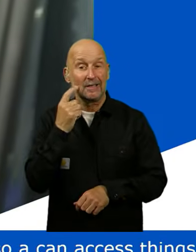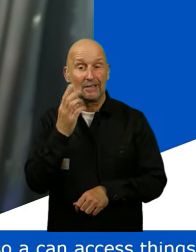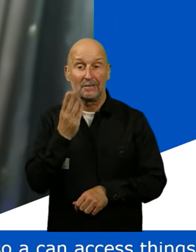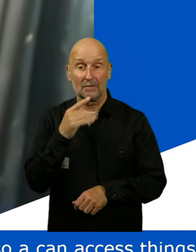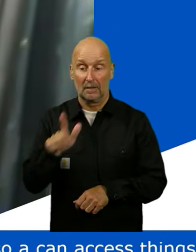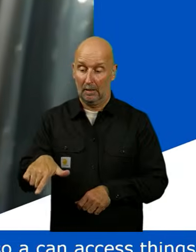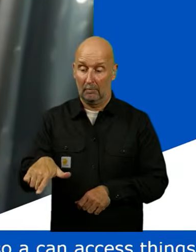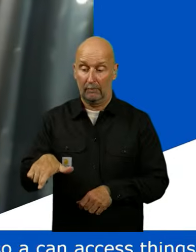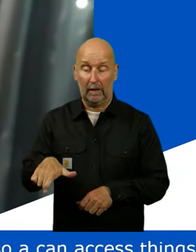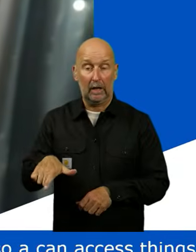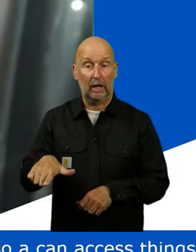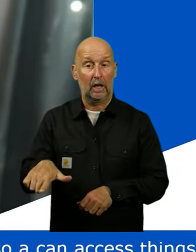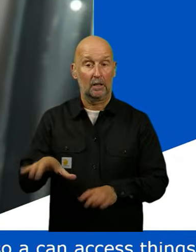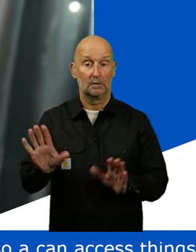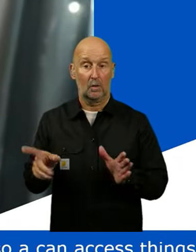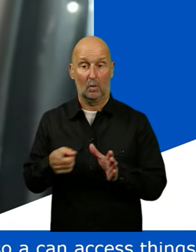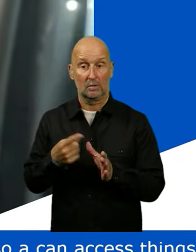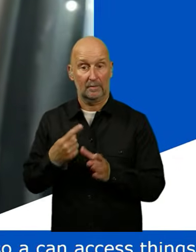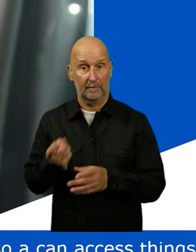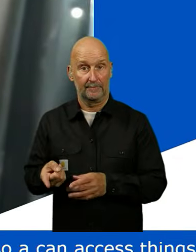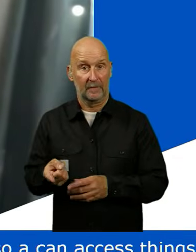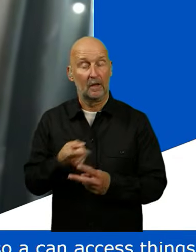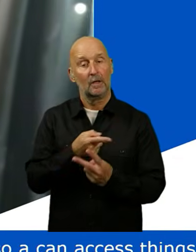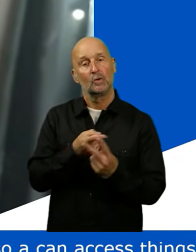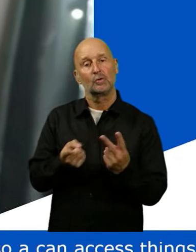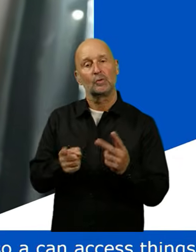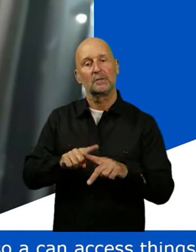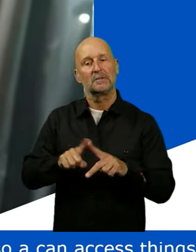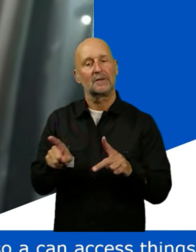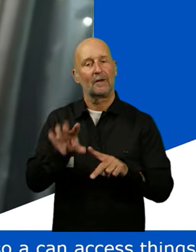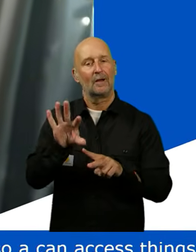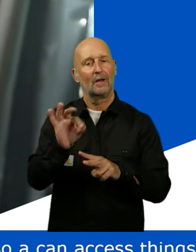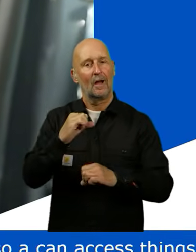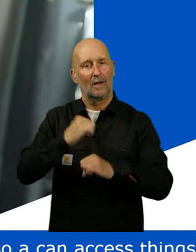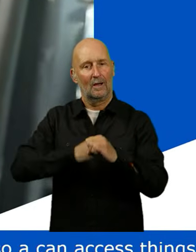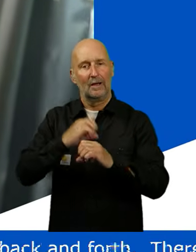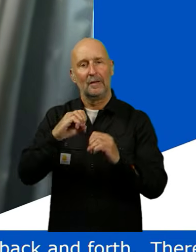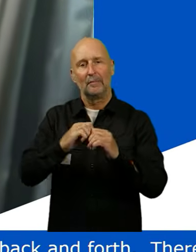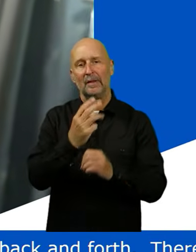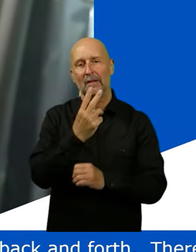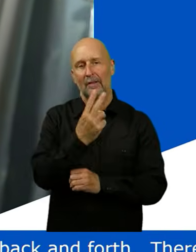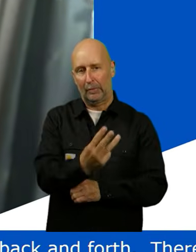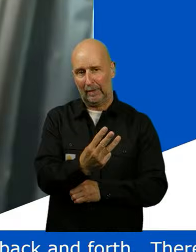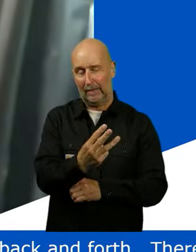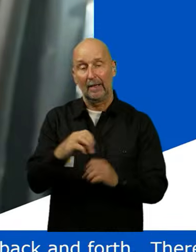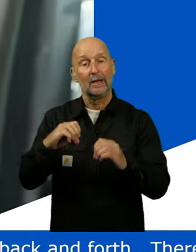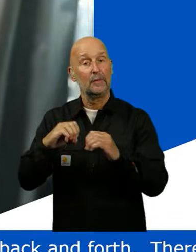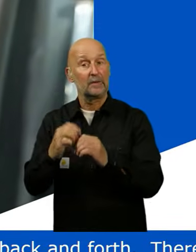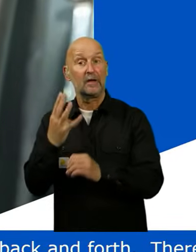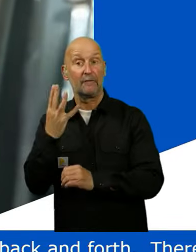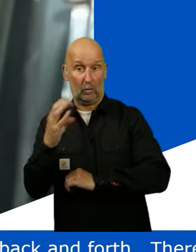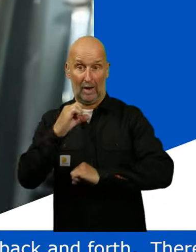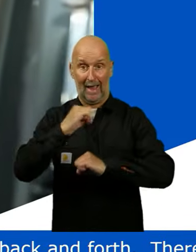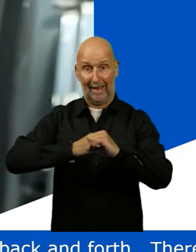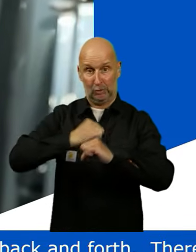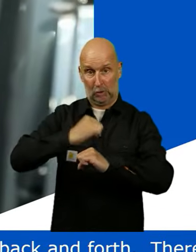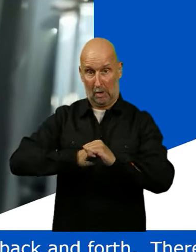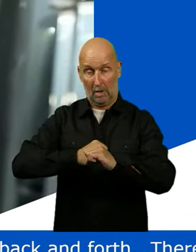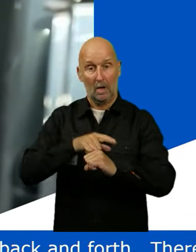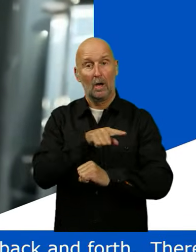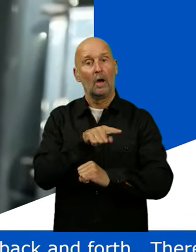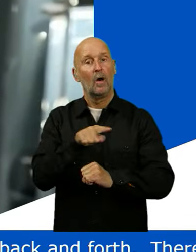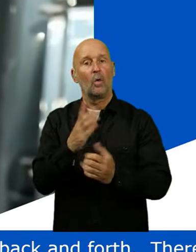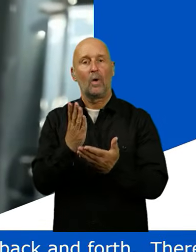lever back and forth. There are actually two different engine choices. There's the B3 and B4, and all of these engines have